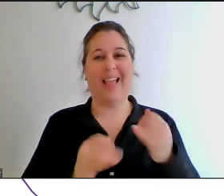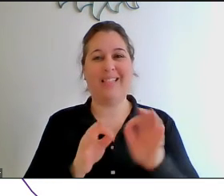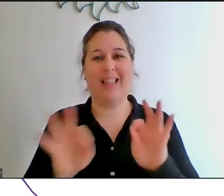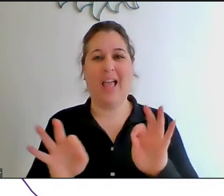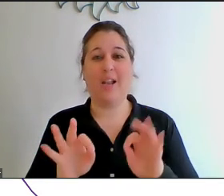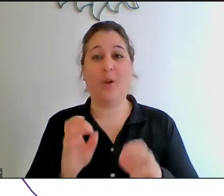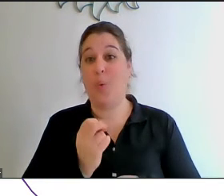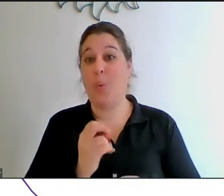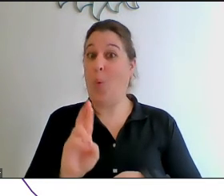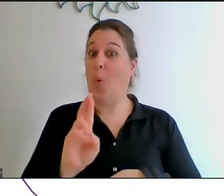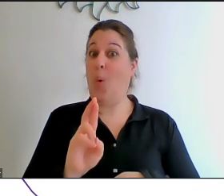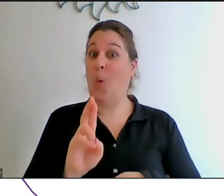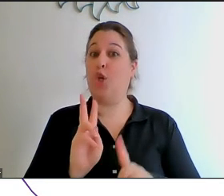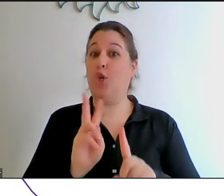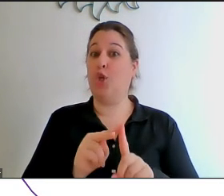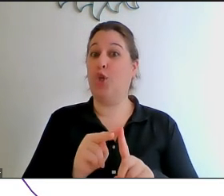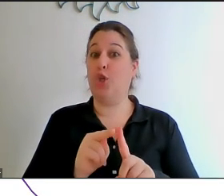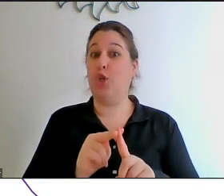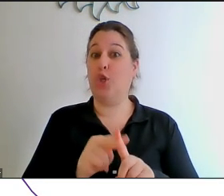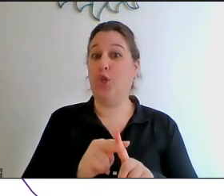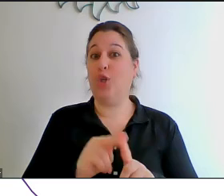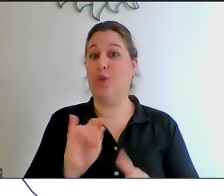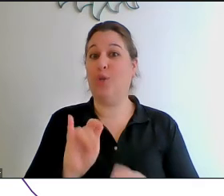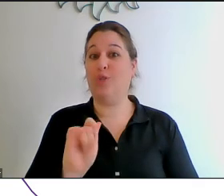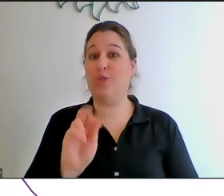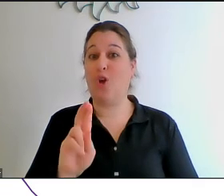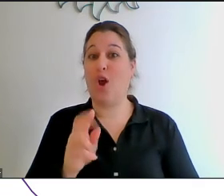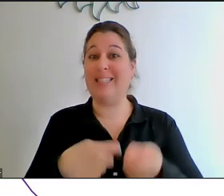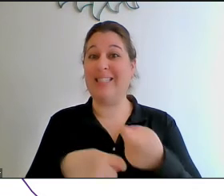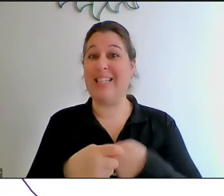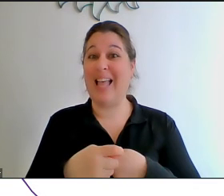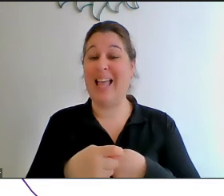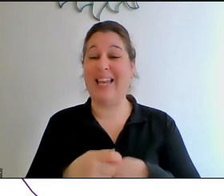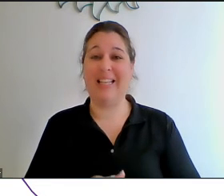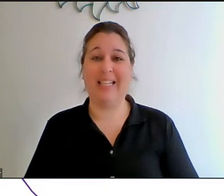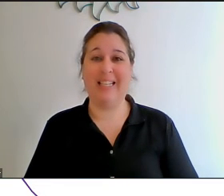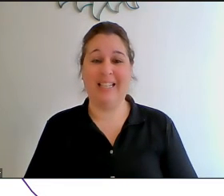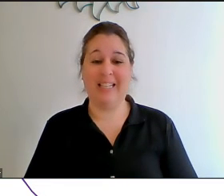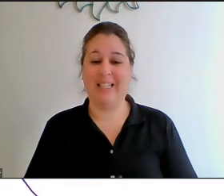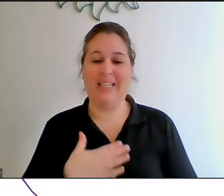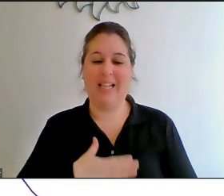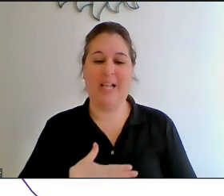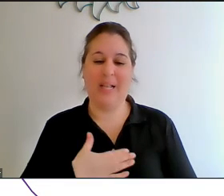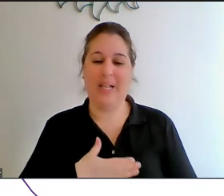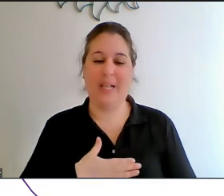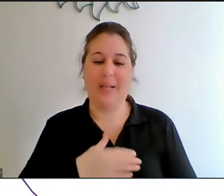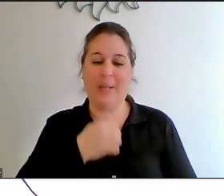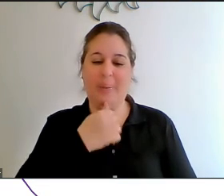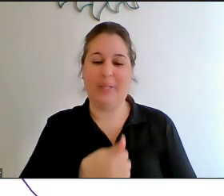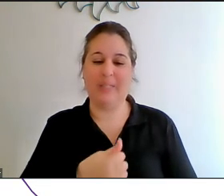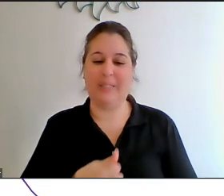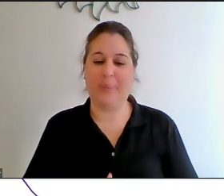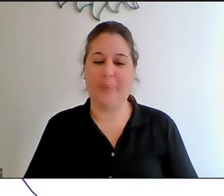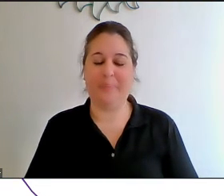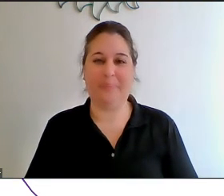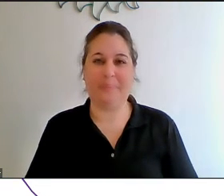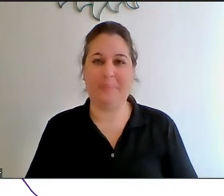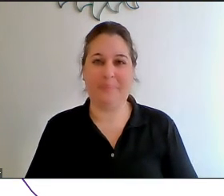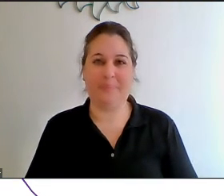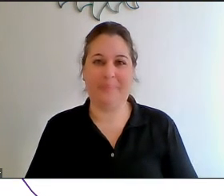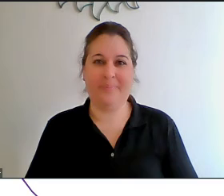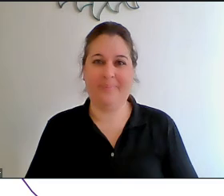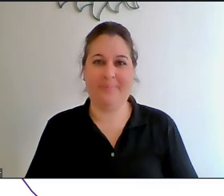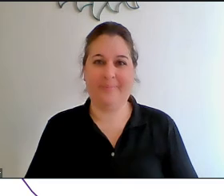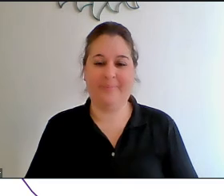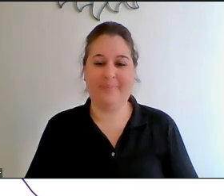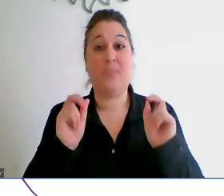says, or use a jar instead. Last resort, use a jar. Don't use a jar, please. Please don't do it. Don't